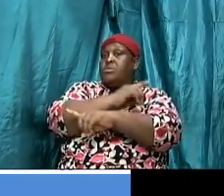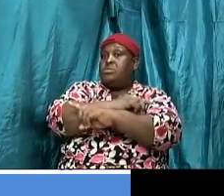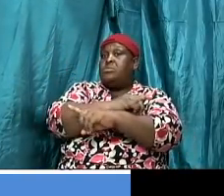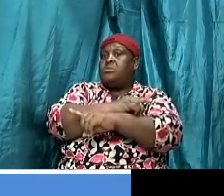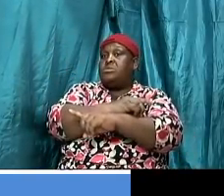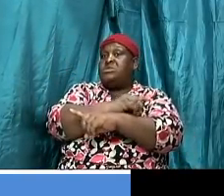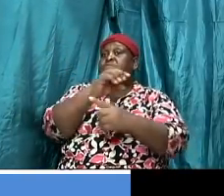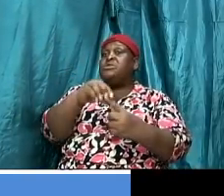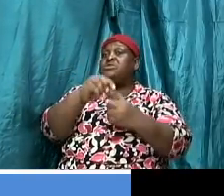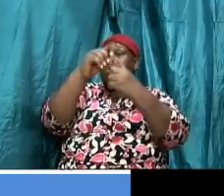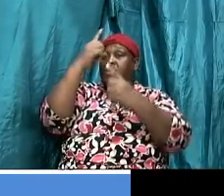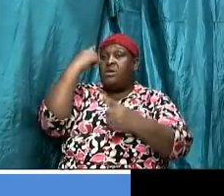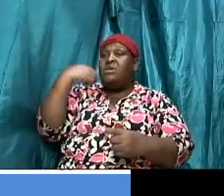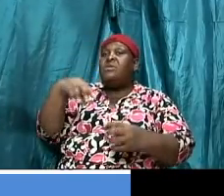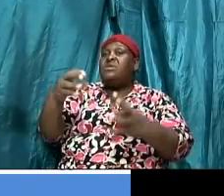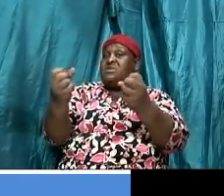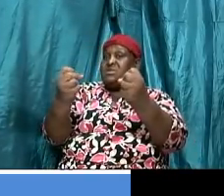covenant.